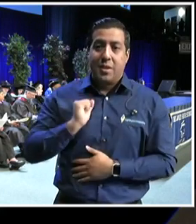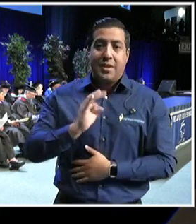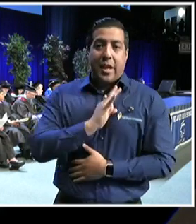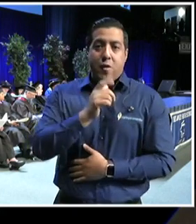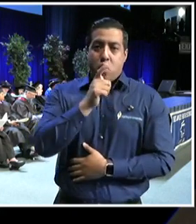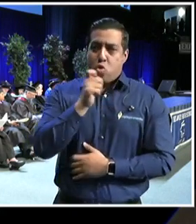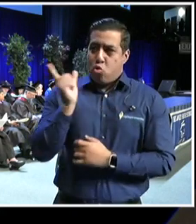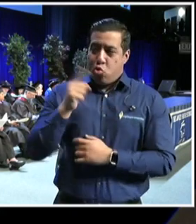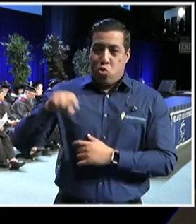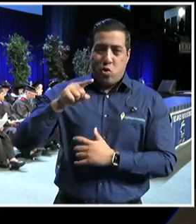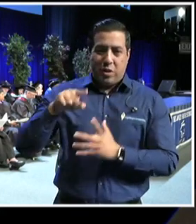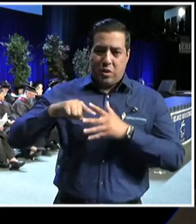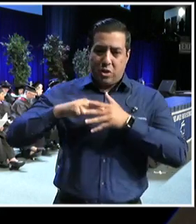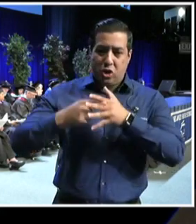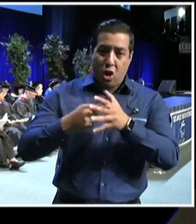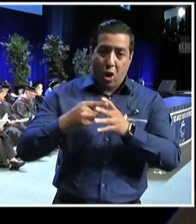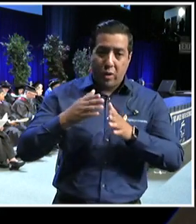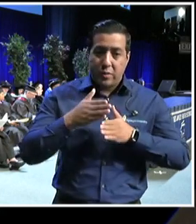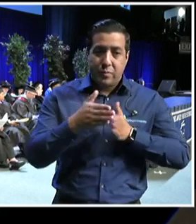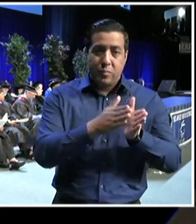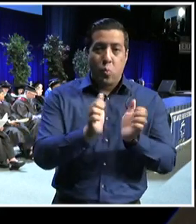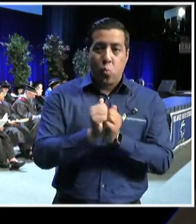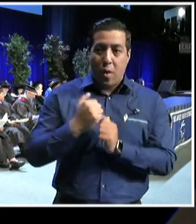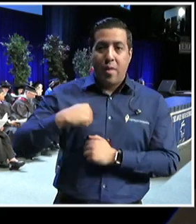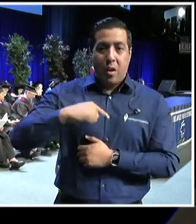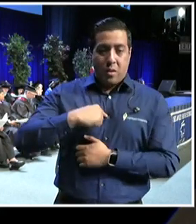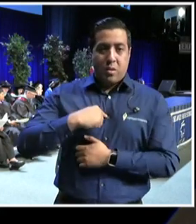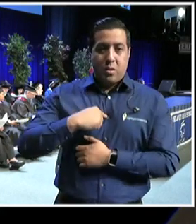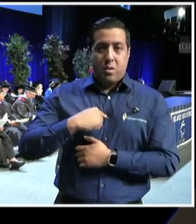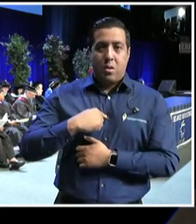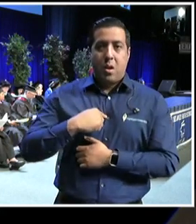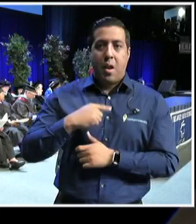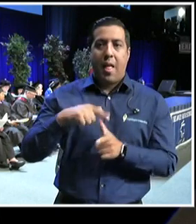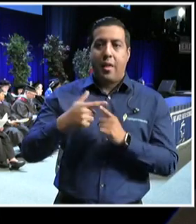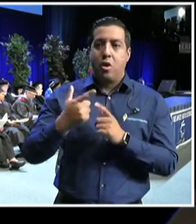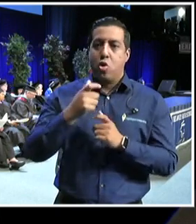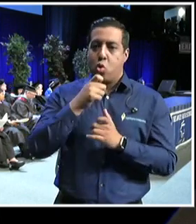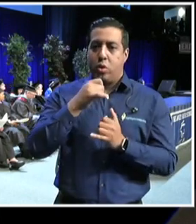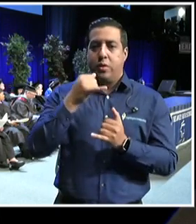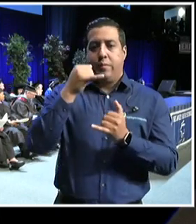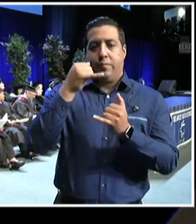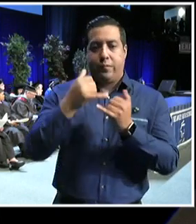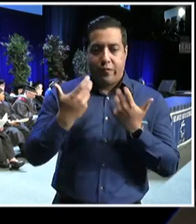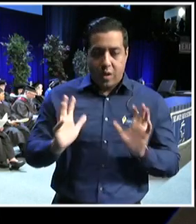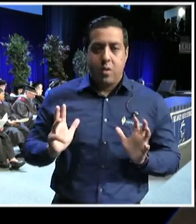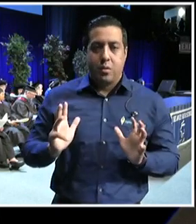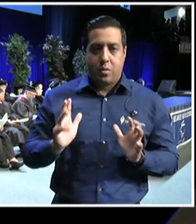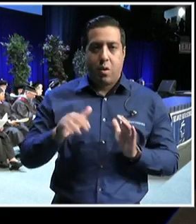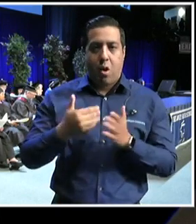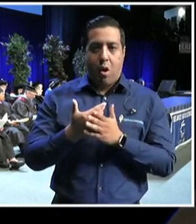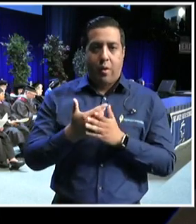who started their journey with us, and those who ended their journey with us.